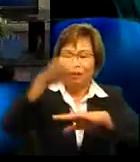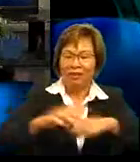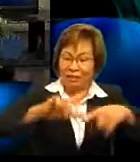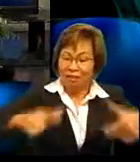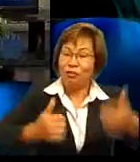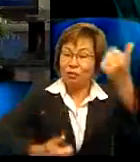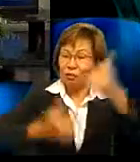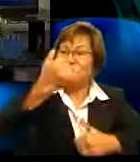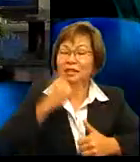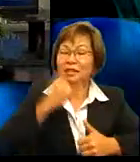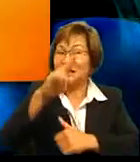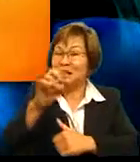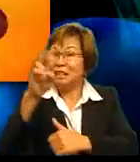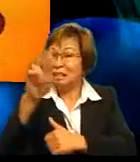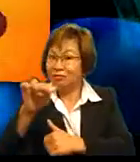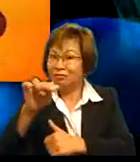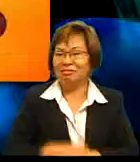is nouns.